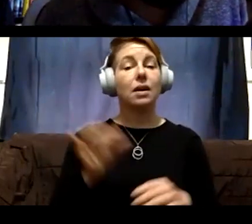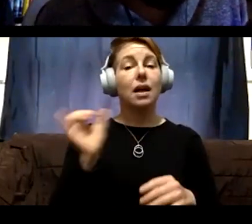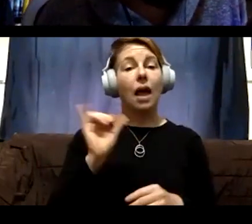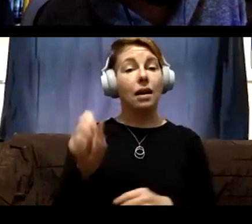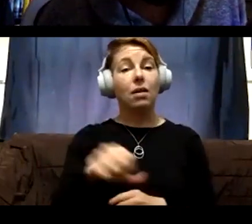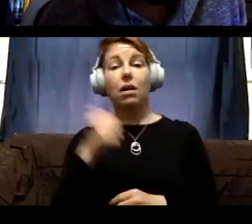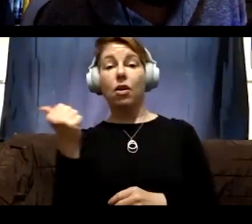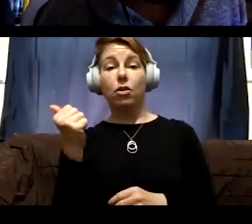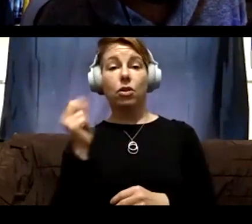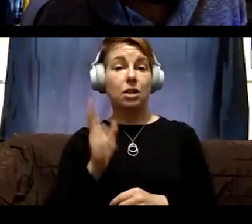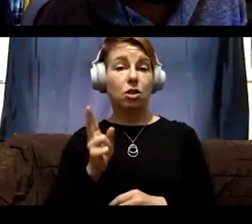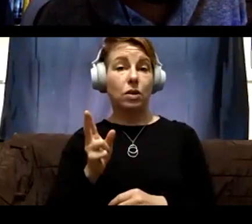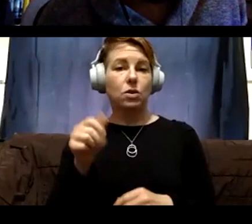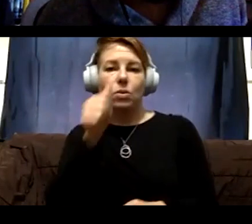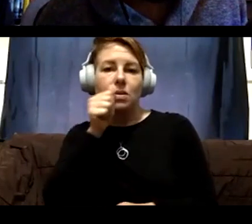the occult.